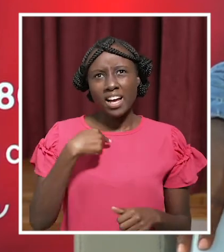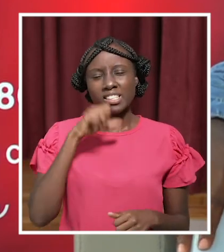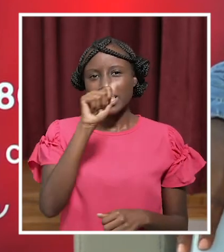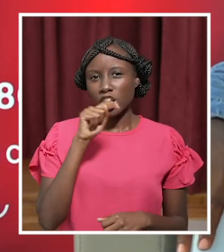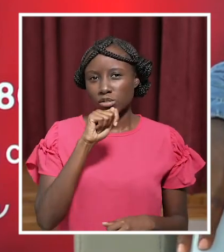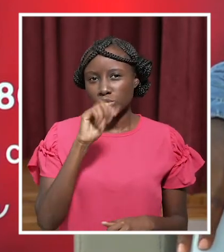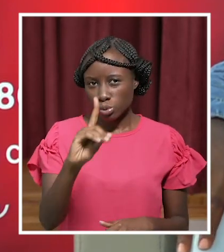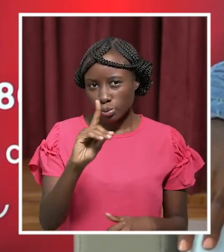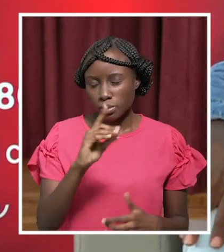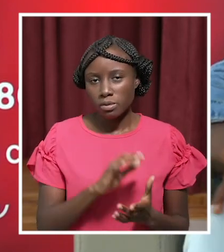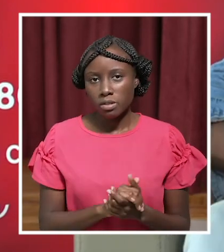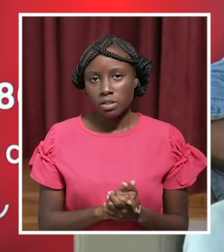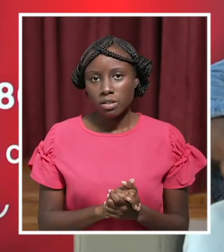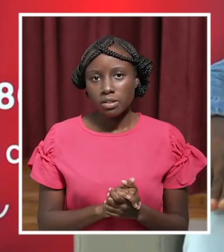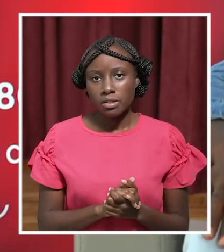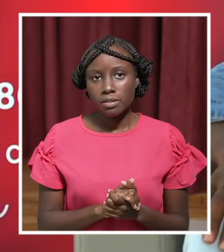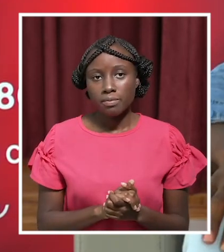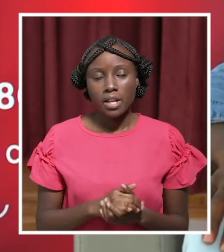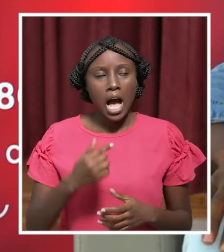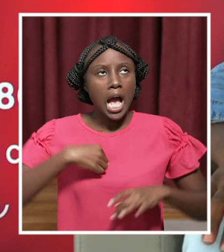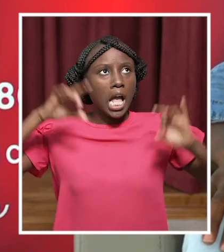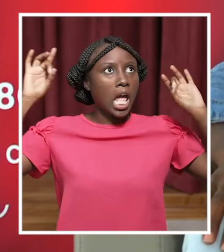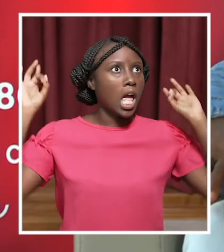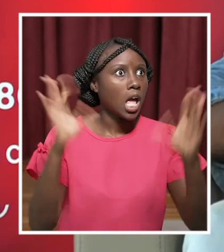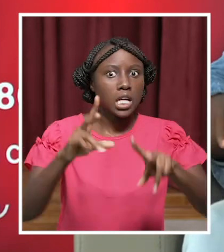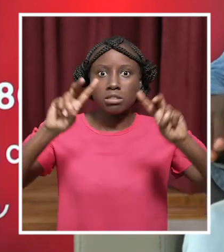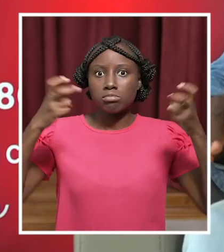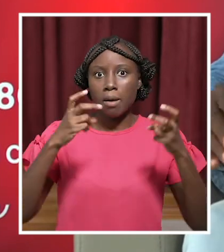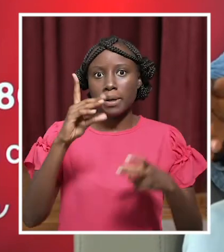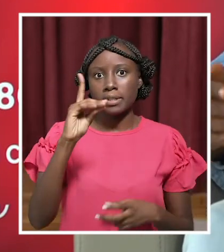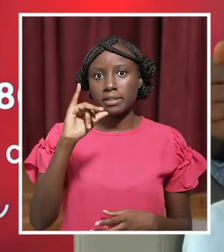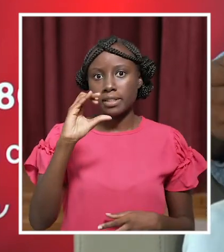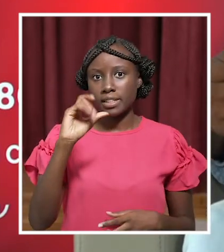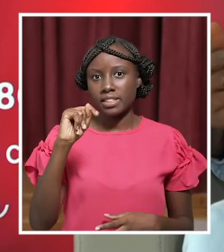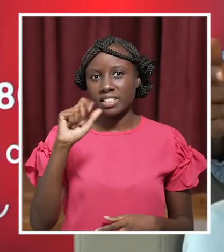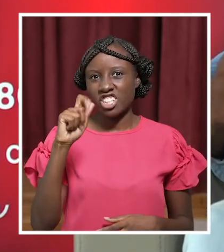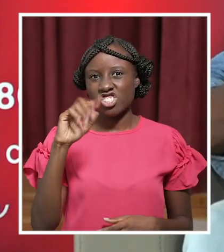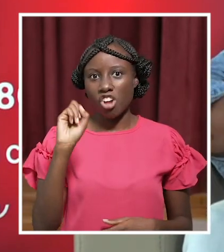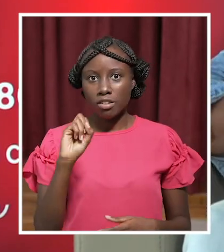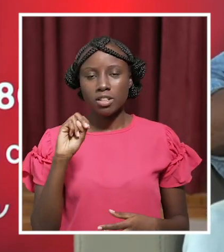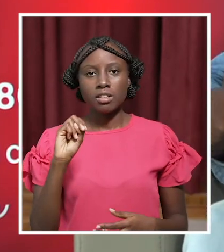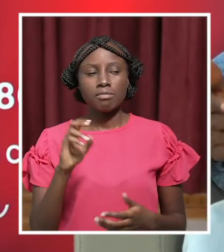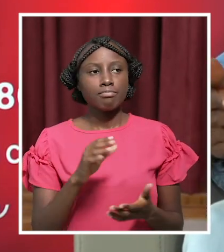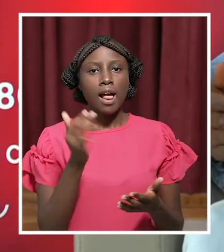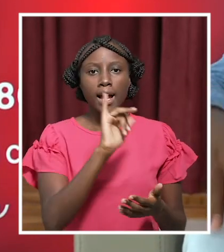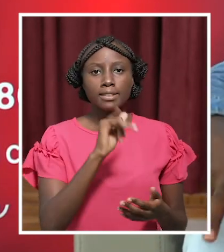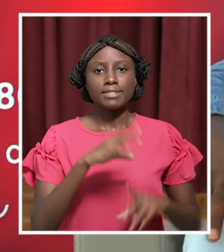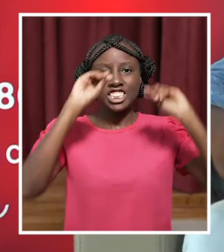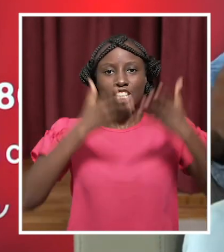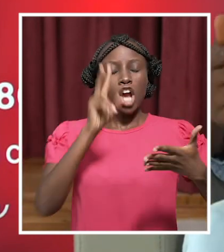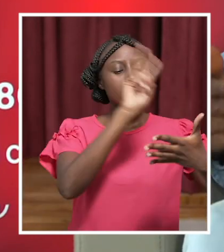remember dictation was the worst subject ever. Everyone would be able to, the teacher would read out,